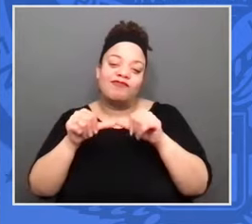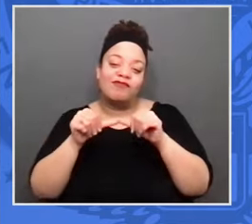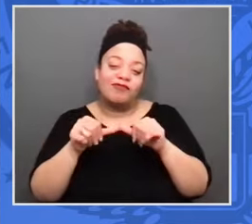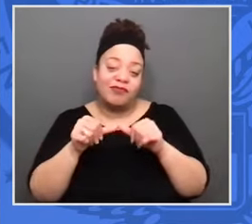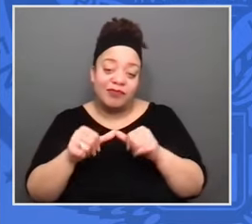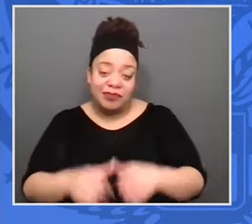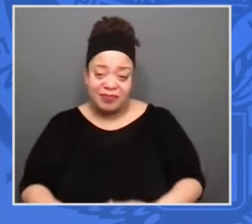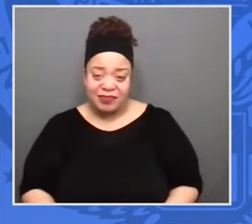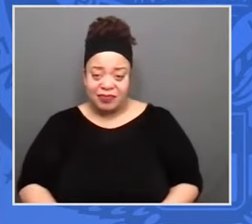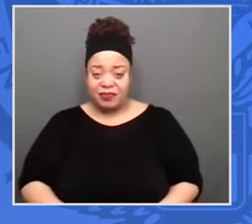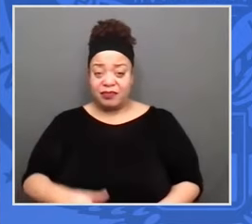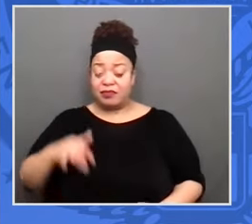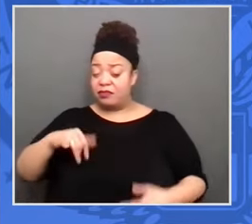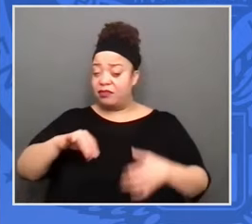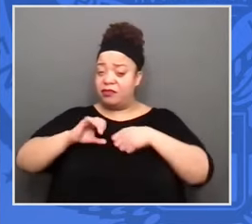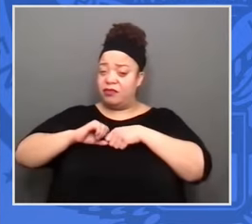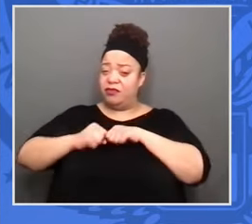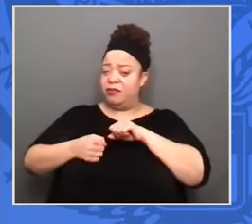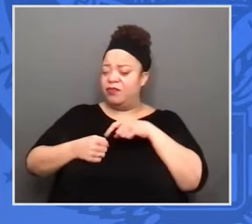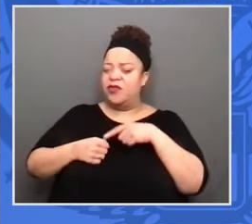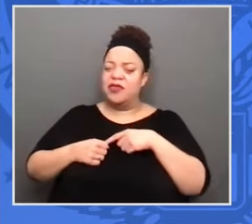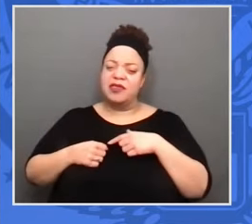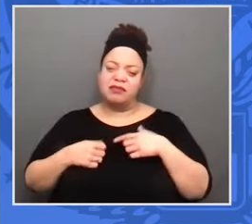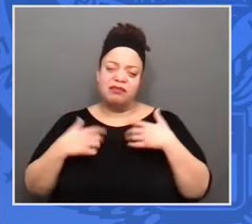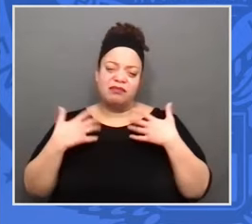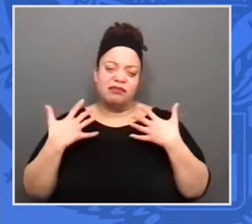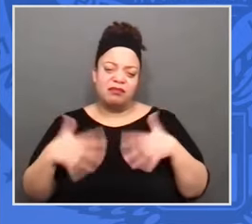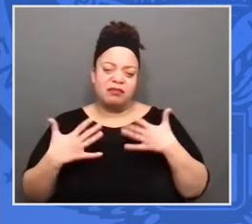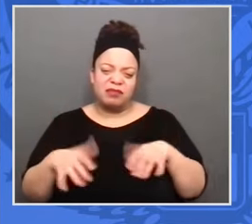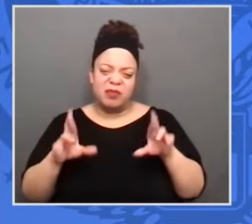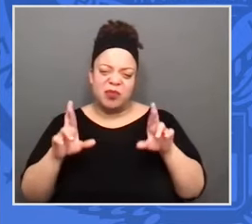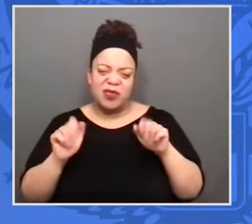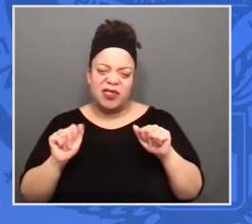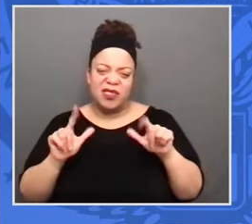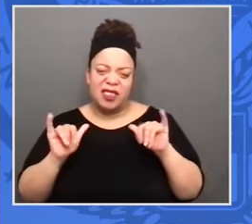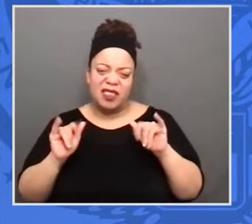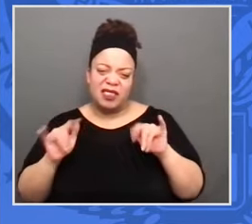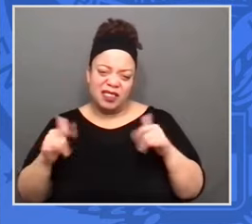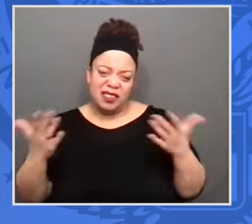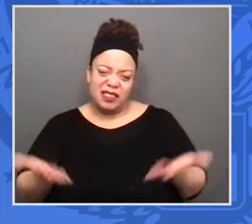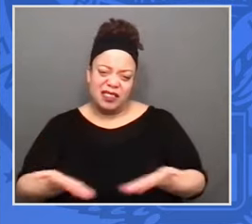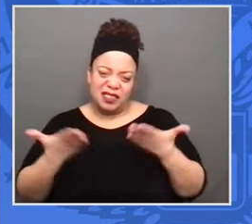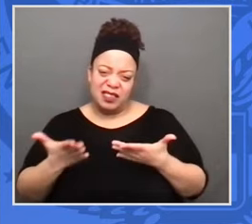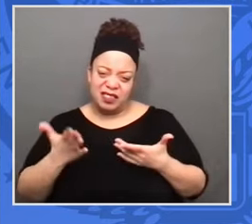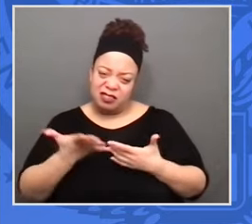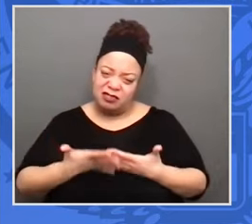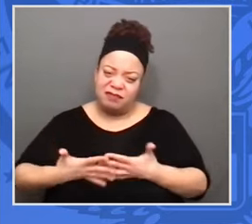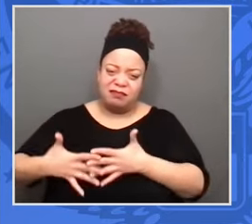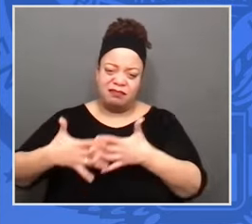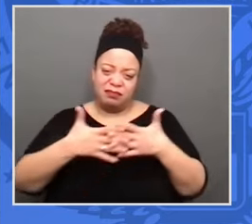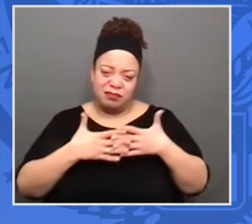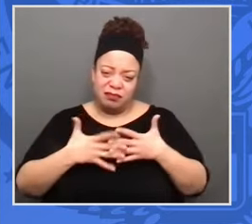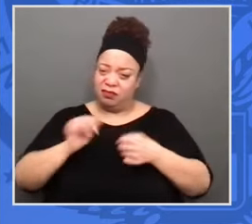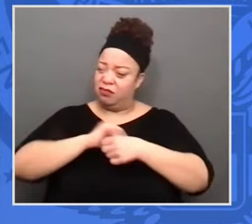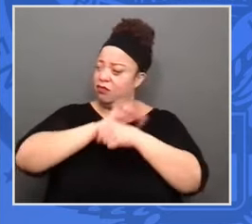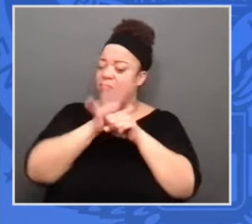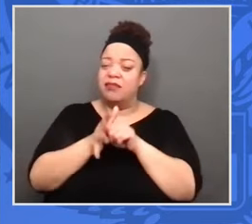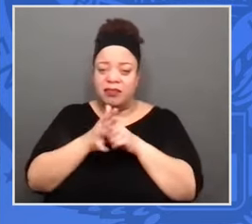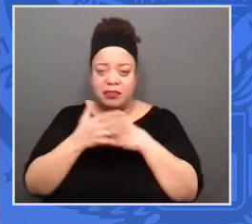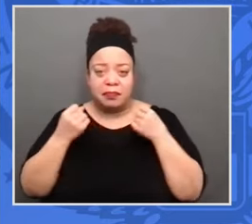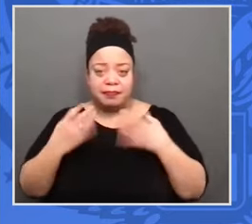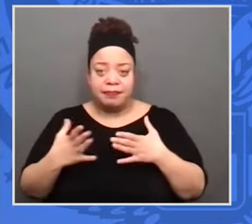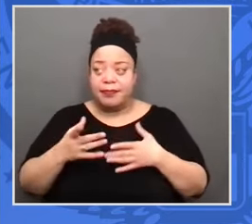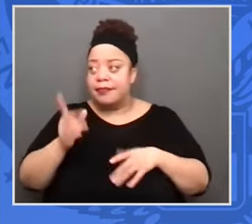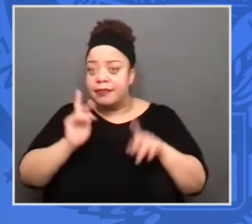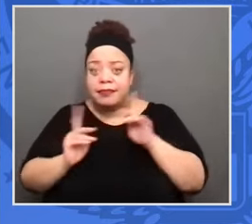our nation. During this pandemic, the number of families who go hungry has skyrocketed. Once again, there are heroes all